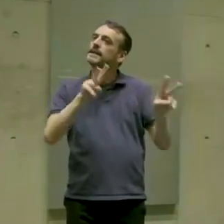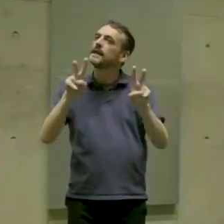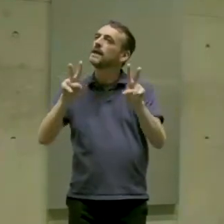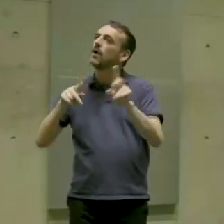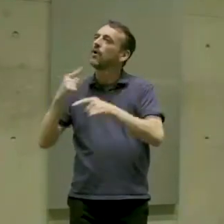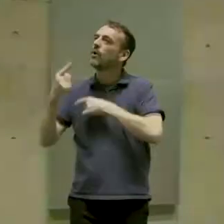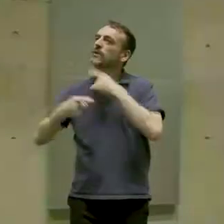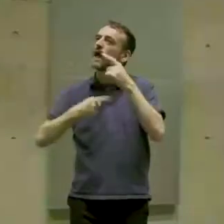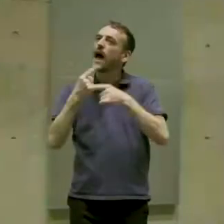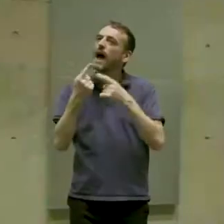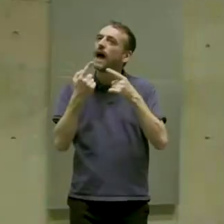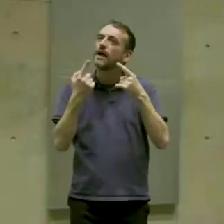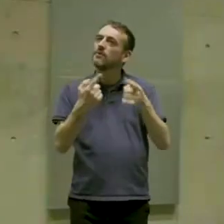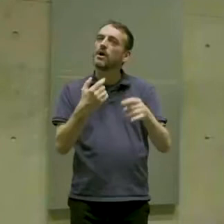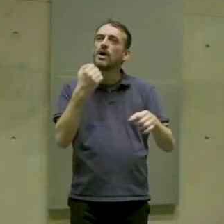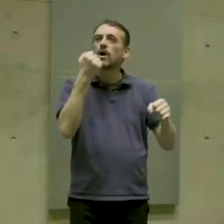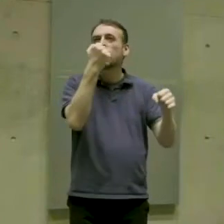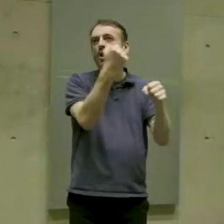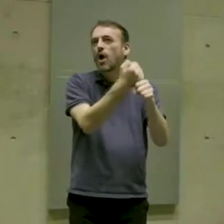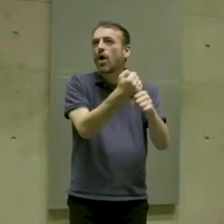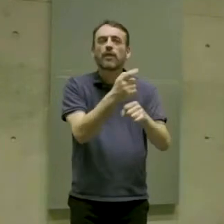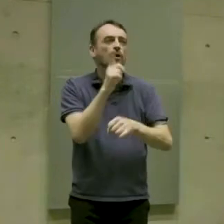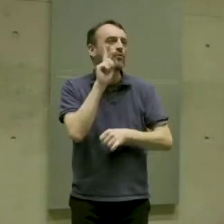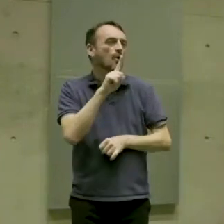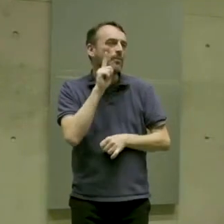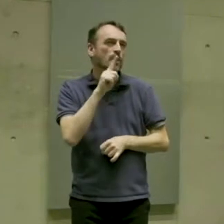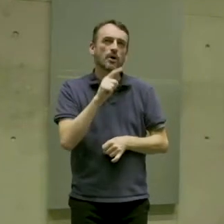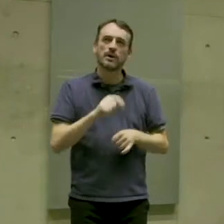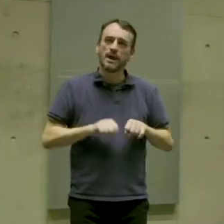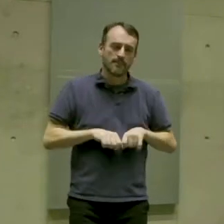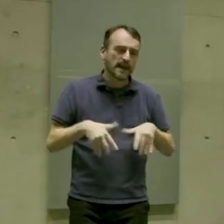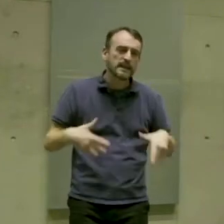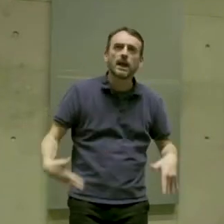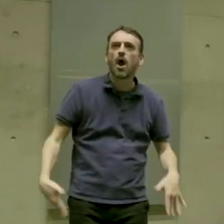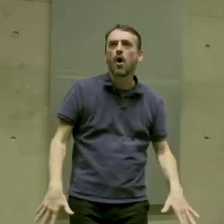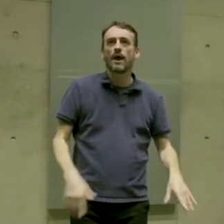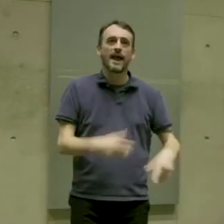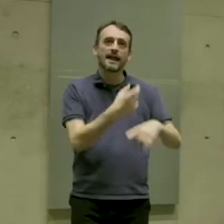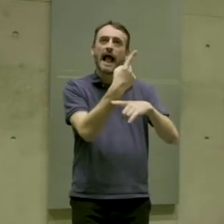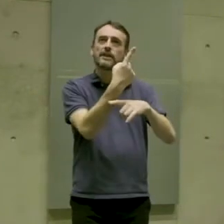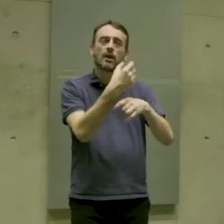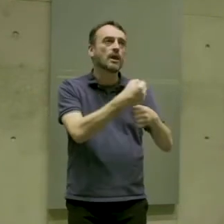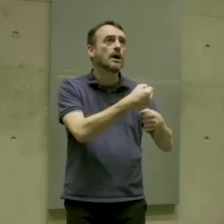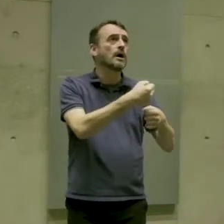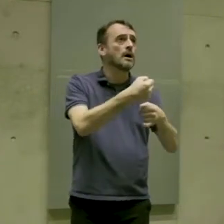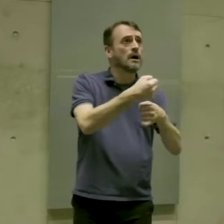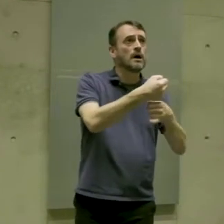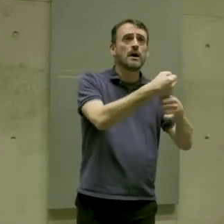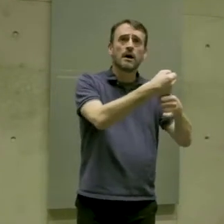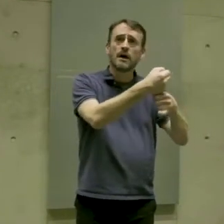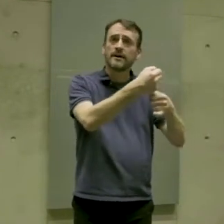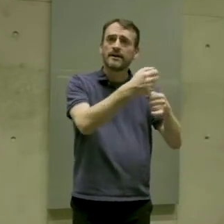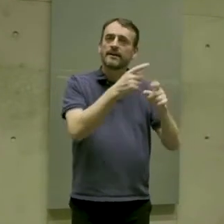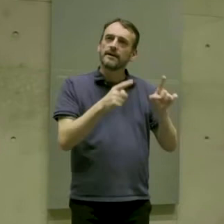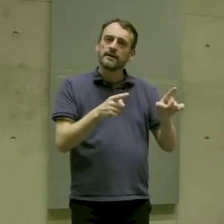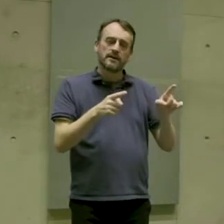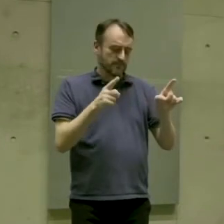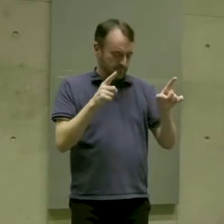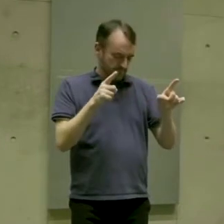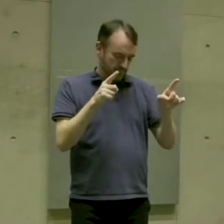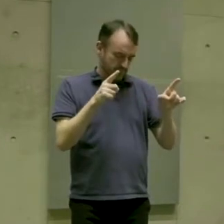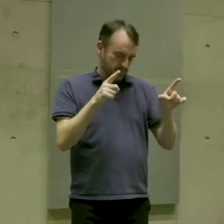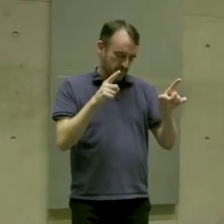Gothic heroine, all petticoats and a candle held aloft and going sort of, that it can often be, we see